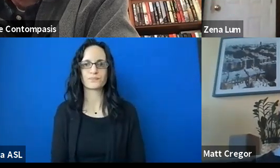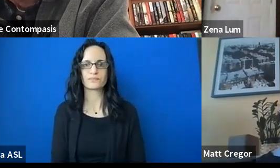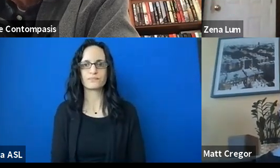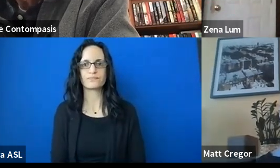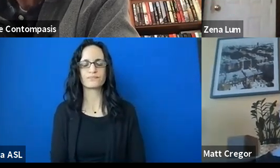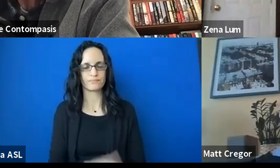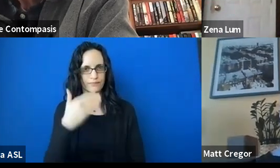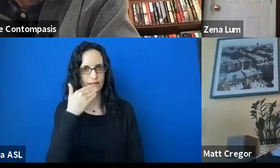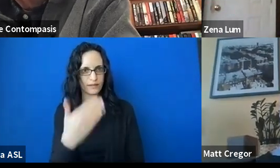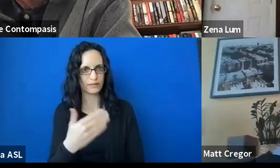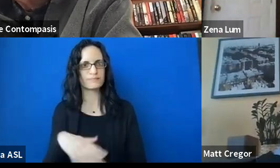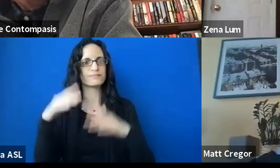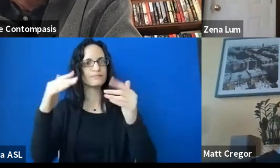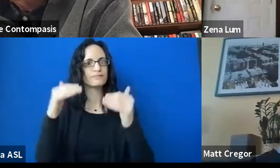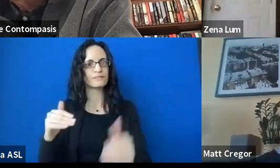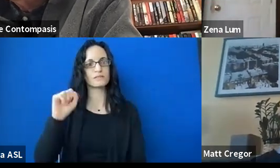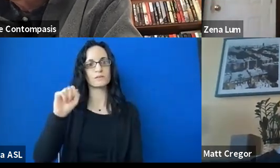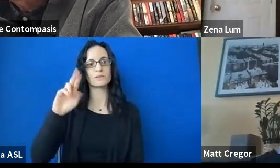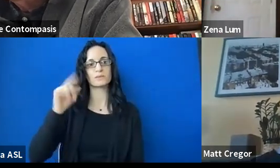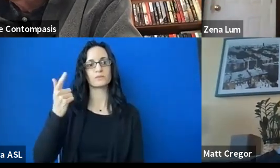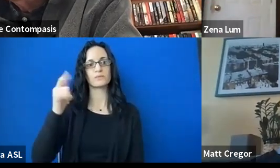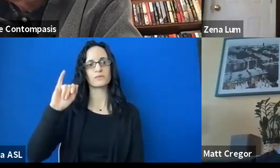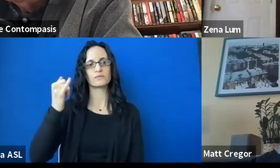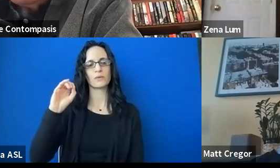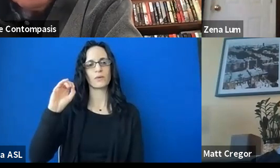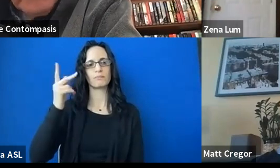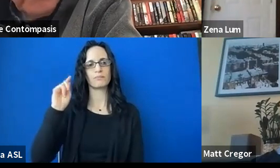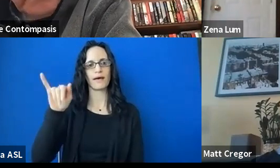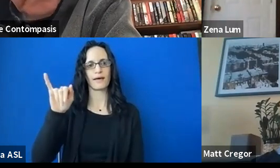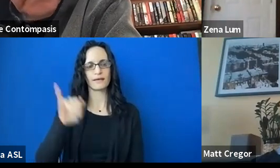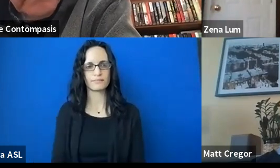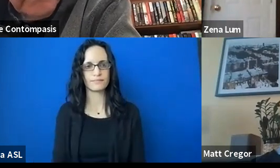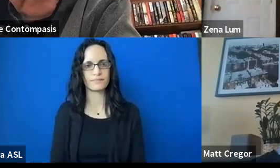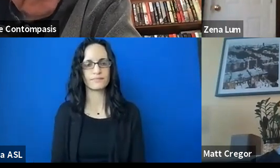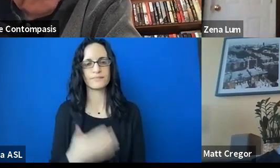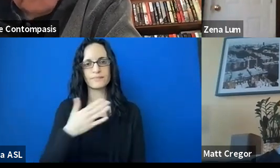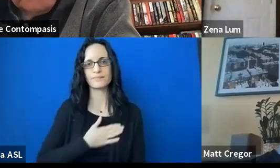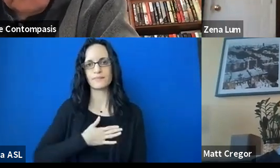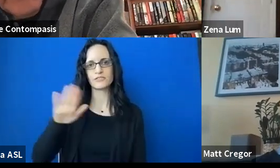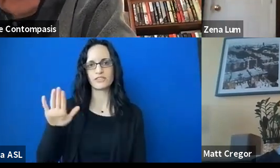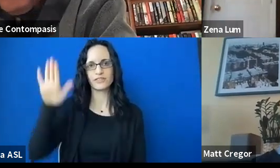Thank you. Next speaker is Sung Jo Pai. Please raise your hand.